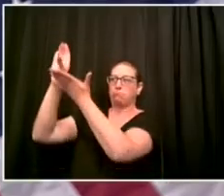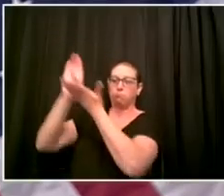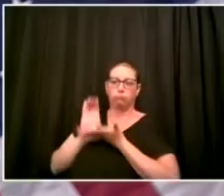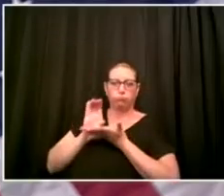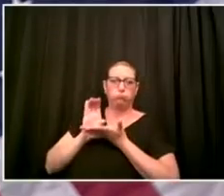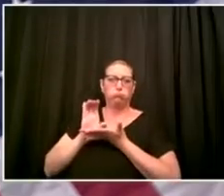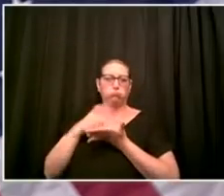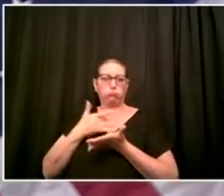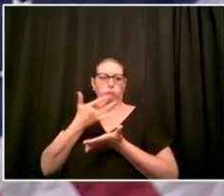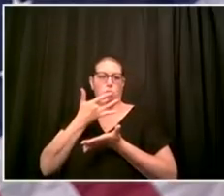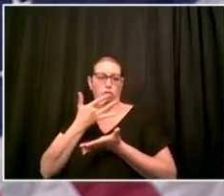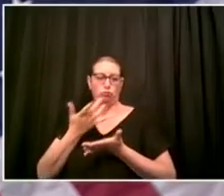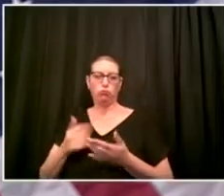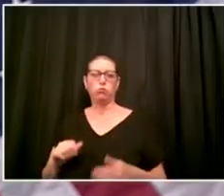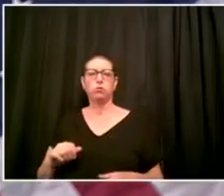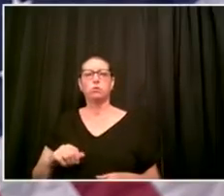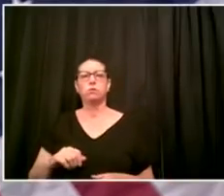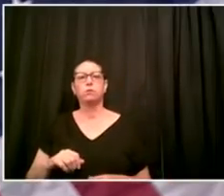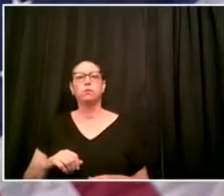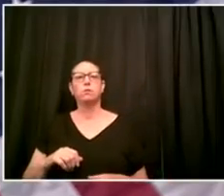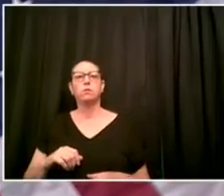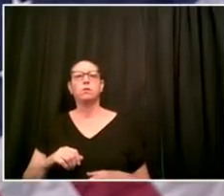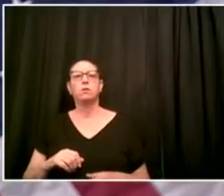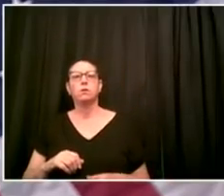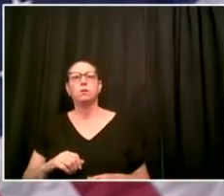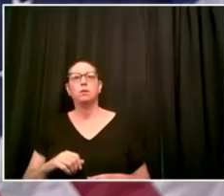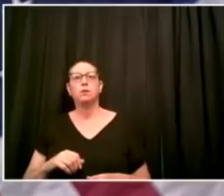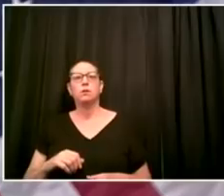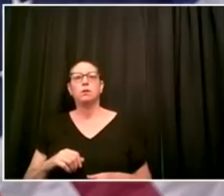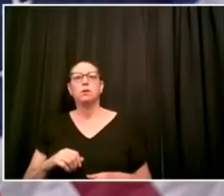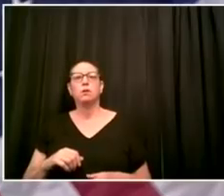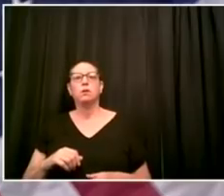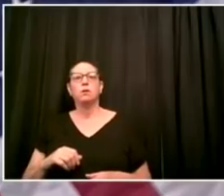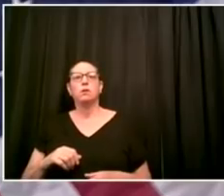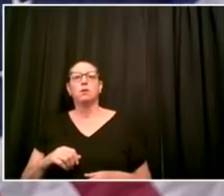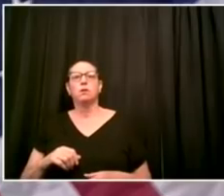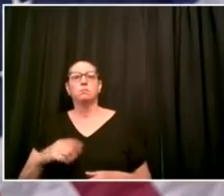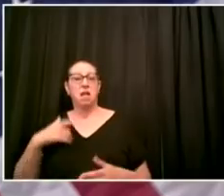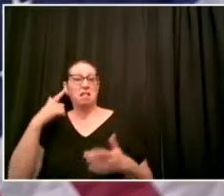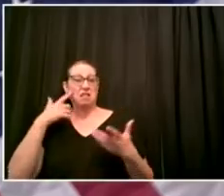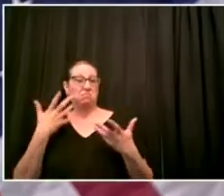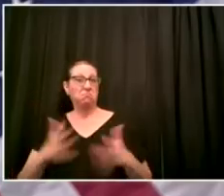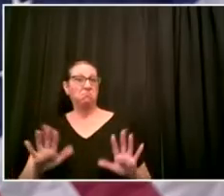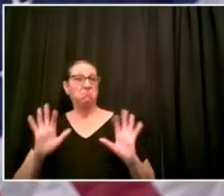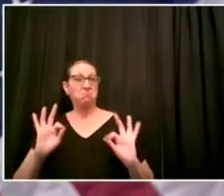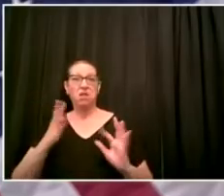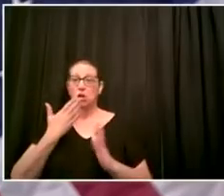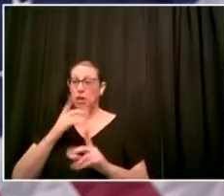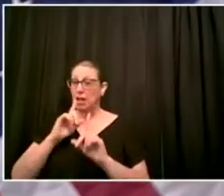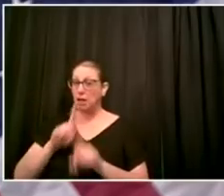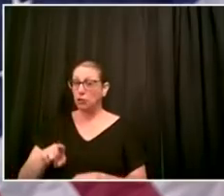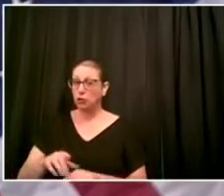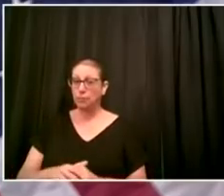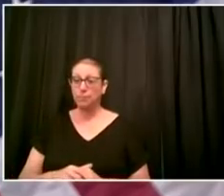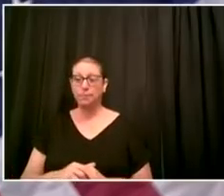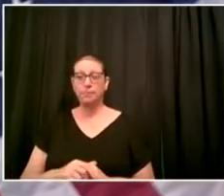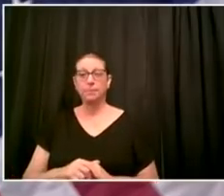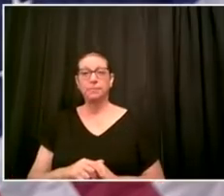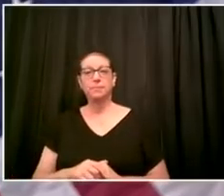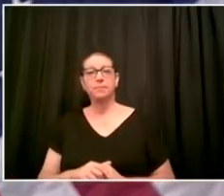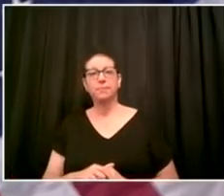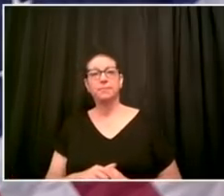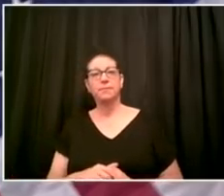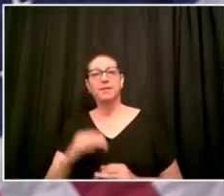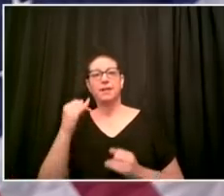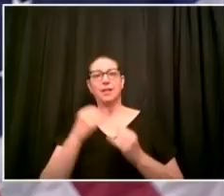forward. So I think that summarizes on both of your questions. Last question goes to Rich from